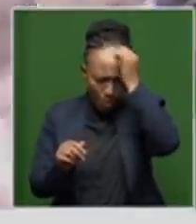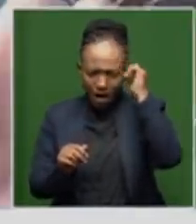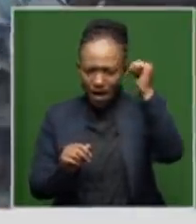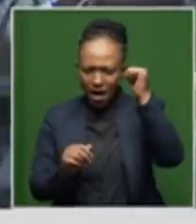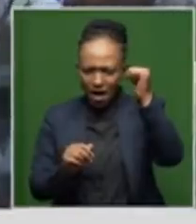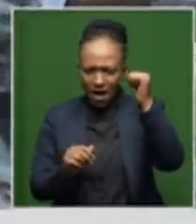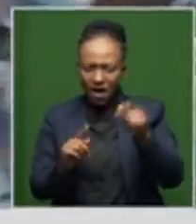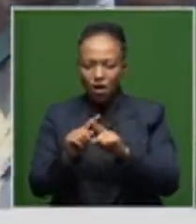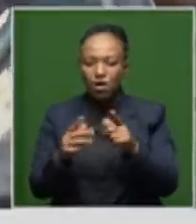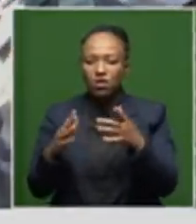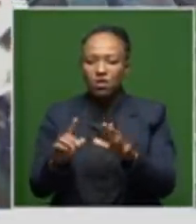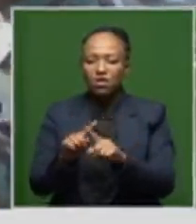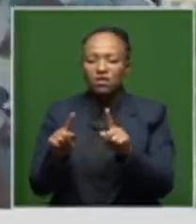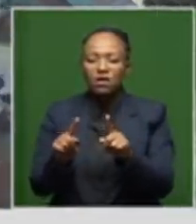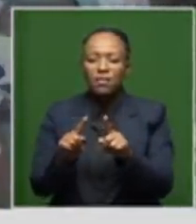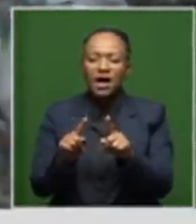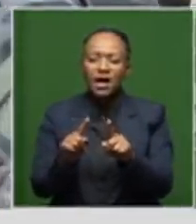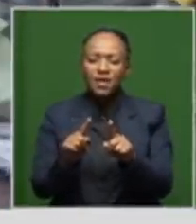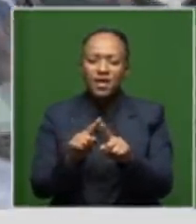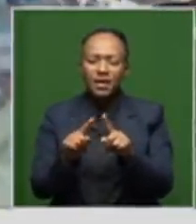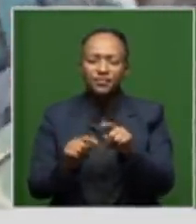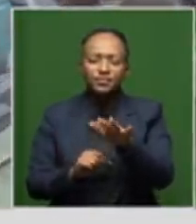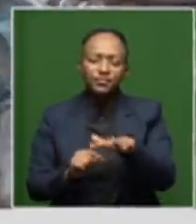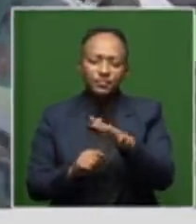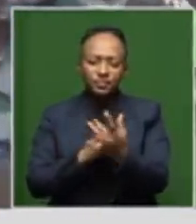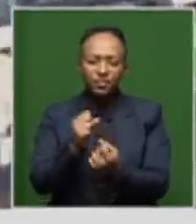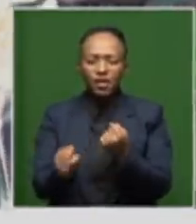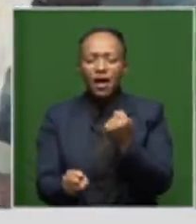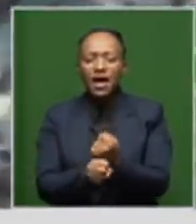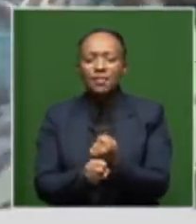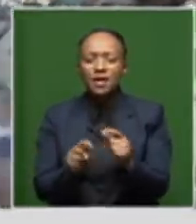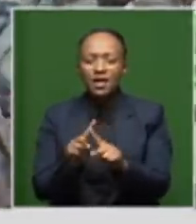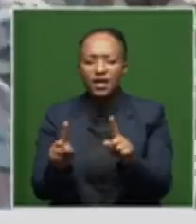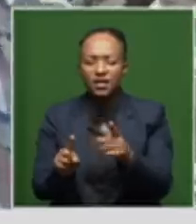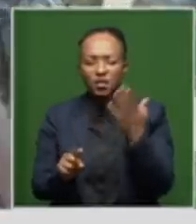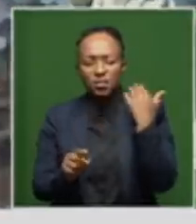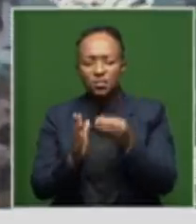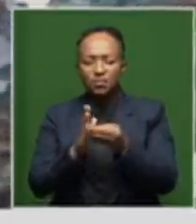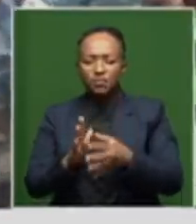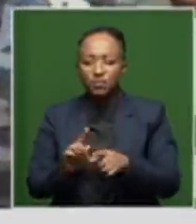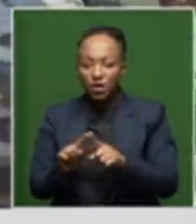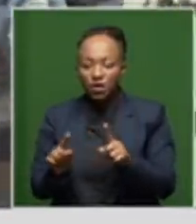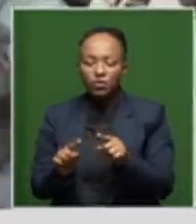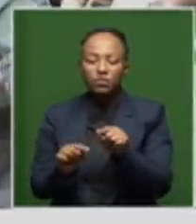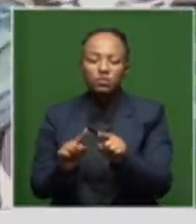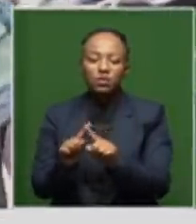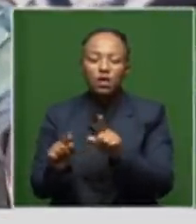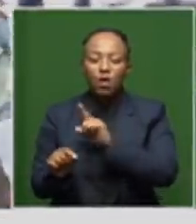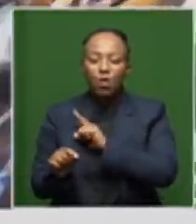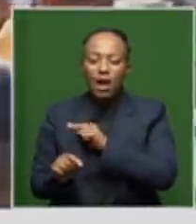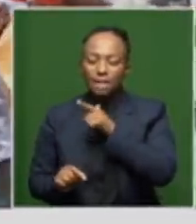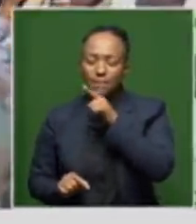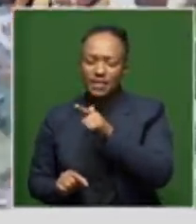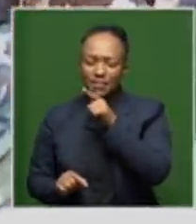the scenes that people saw 15 years ago. I was still a student going to one of the primary schools here in